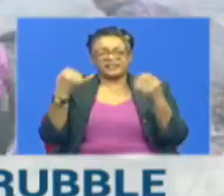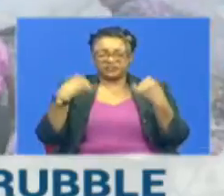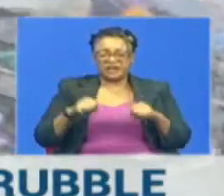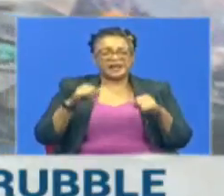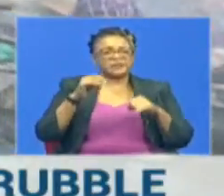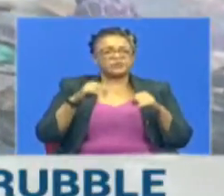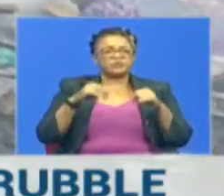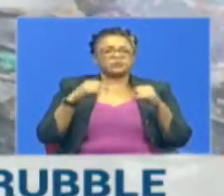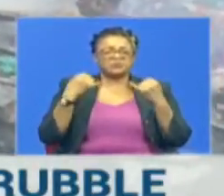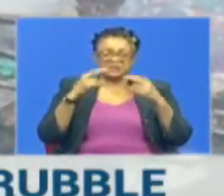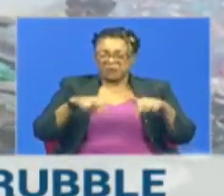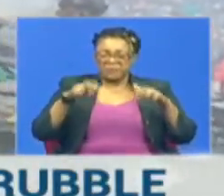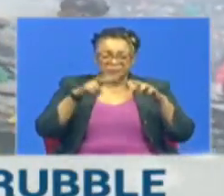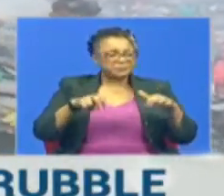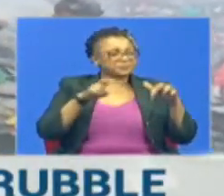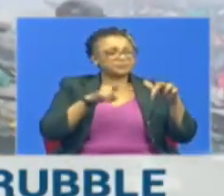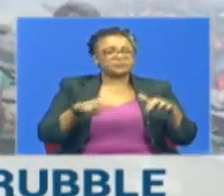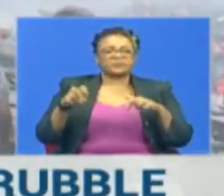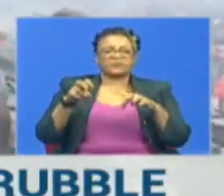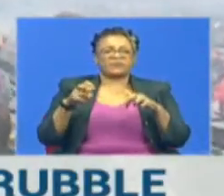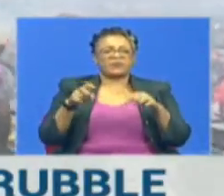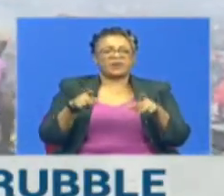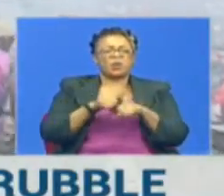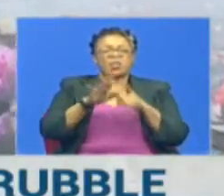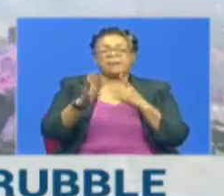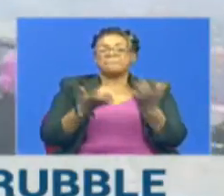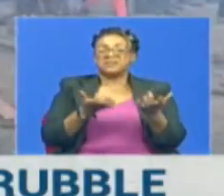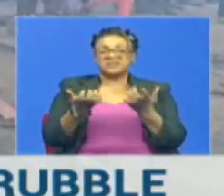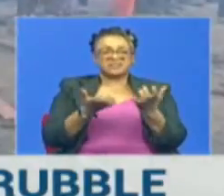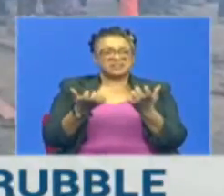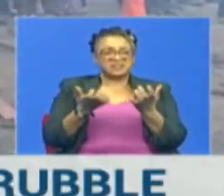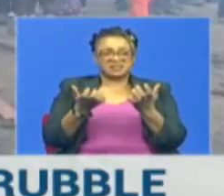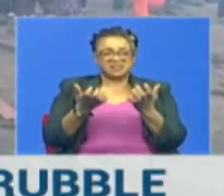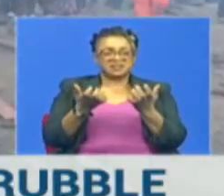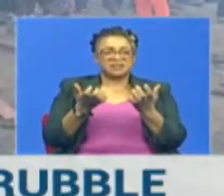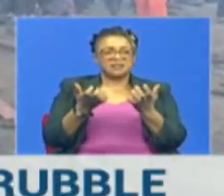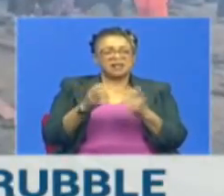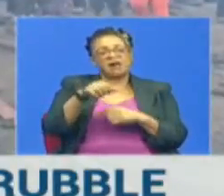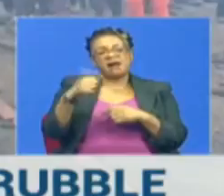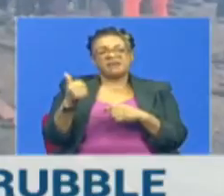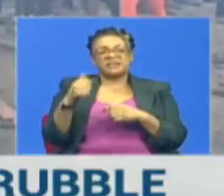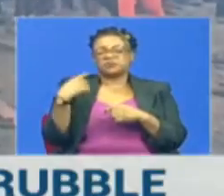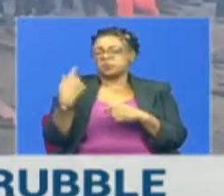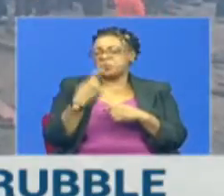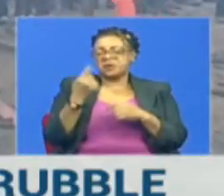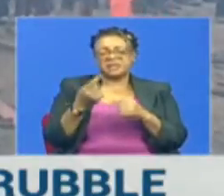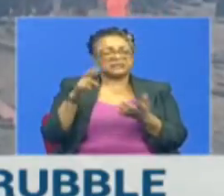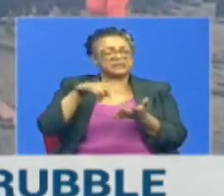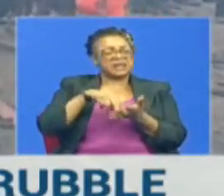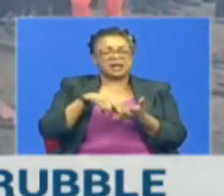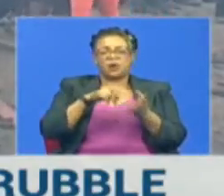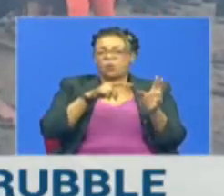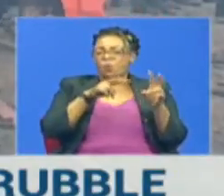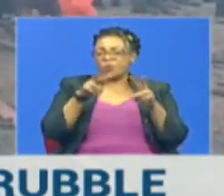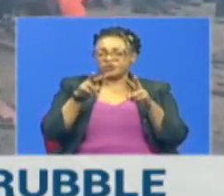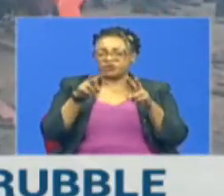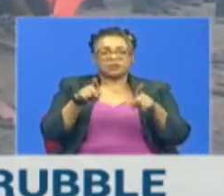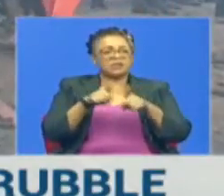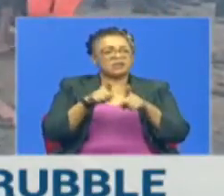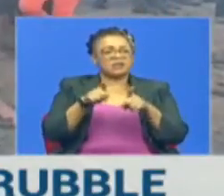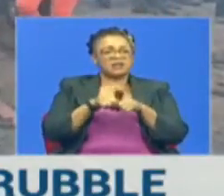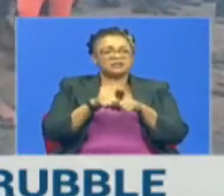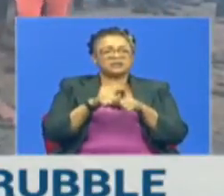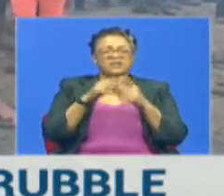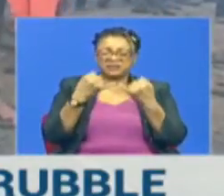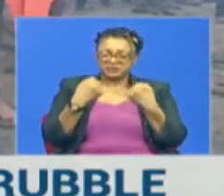together pieces of their now ashen businesses and residences, others could only stand back and watch as the firefighters battled